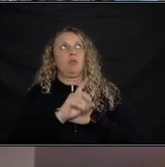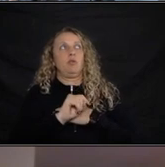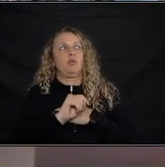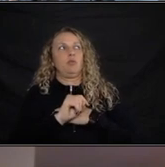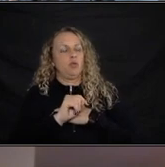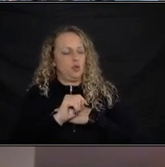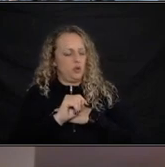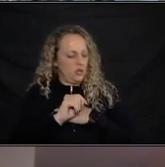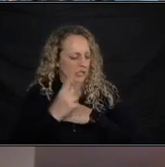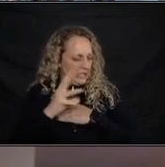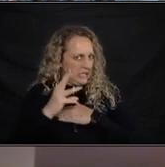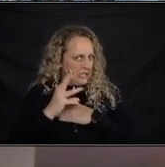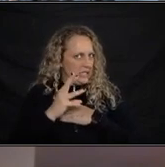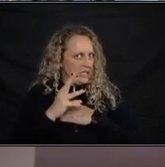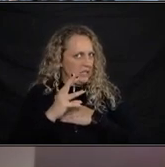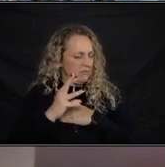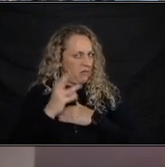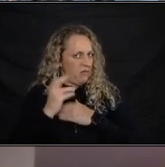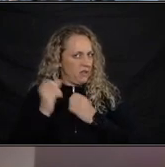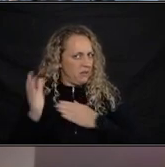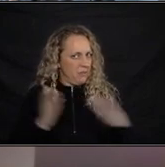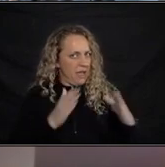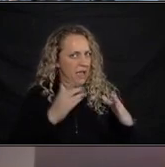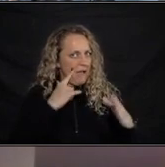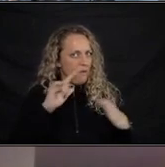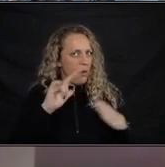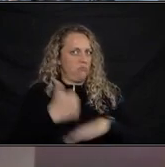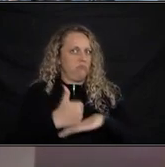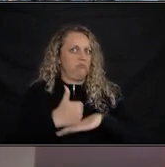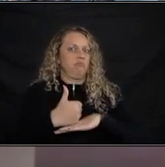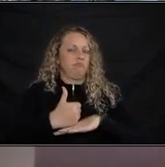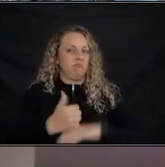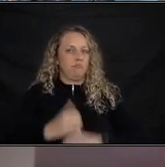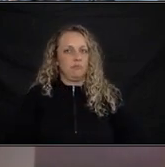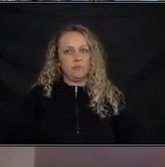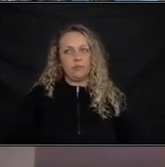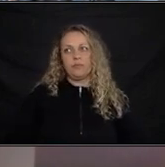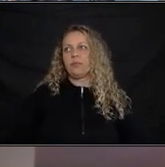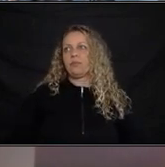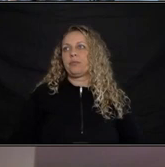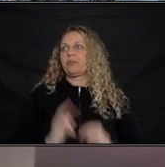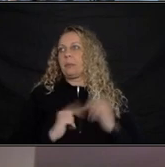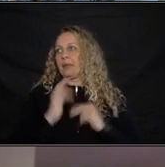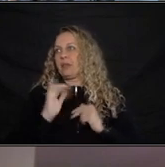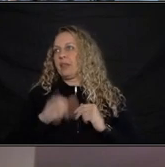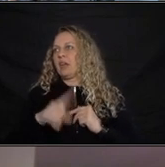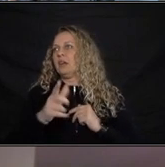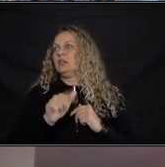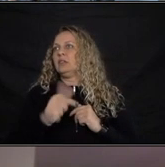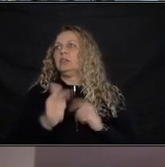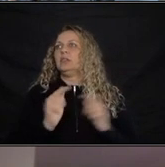October 16th is the current plan for installation. Next slide.